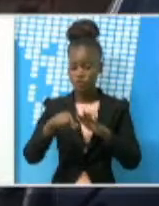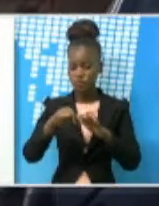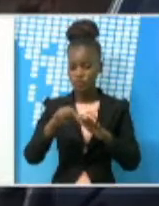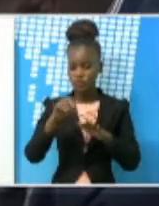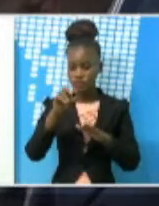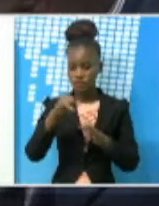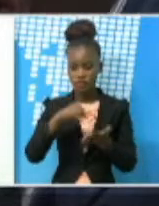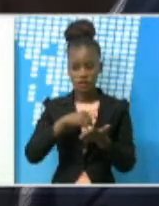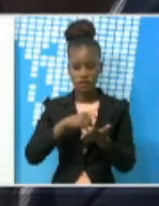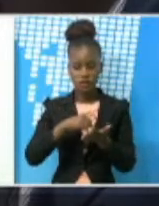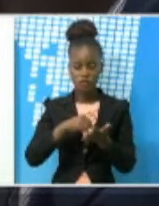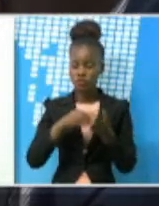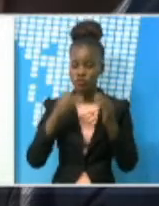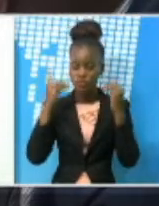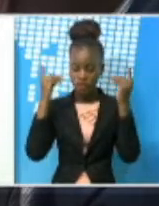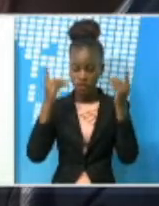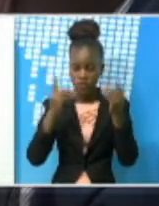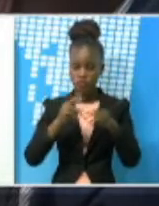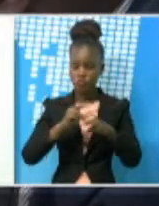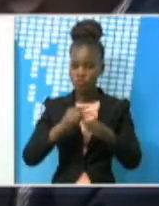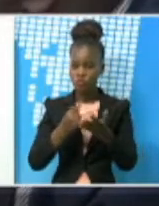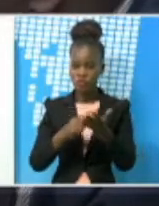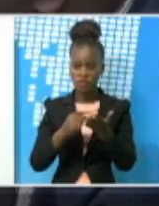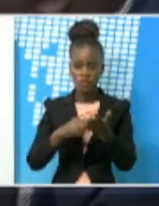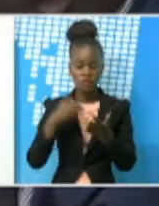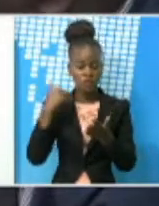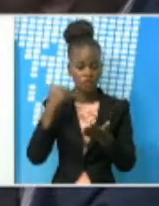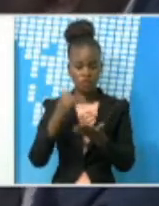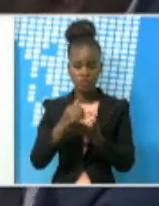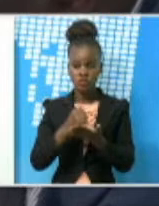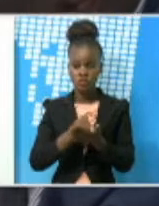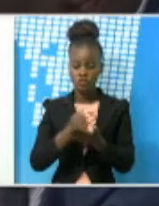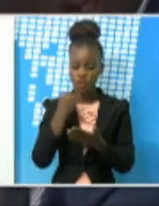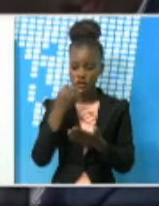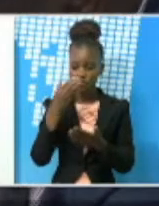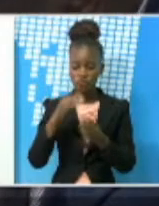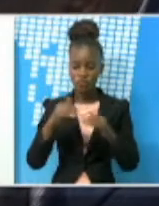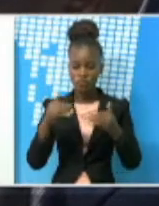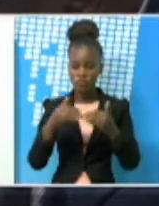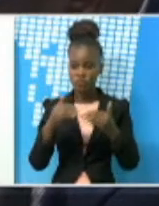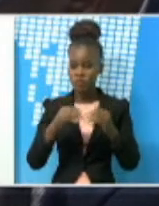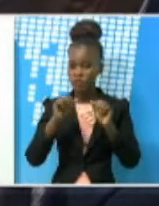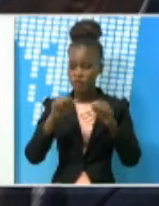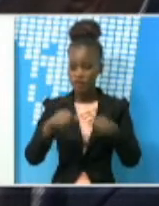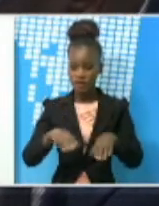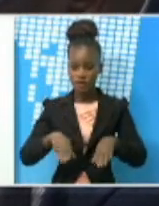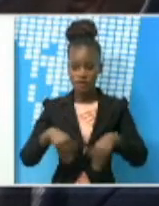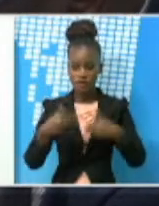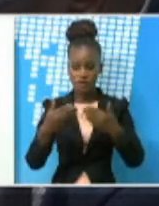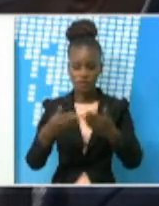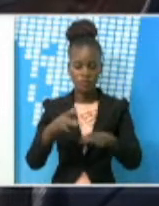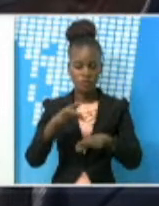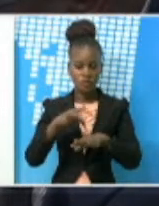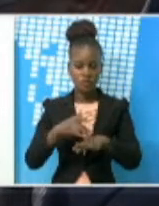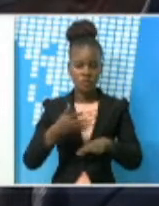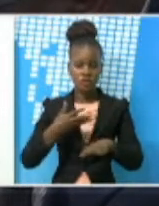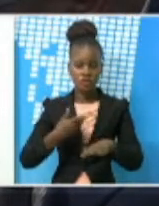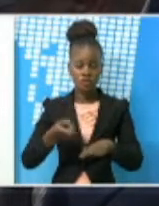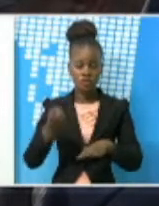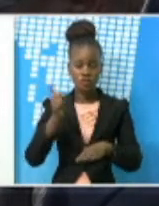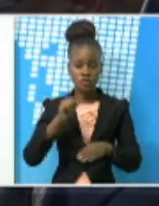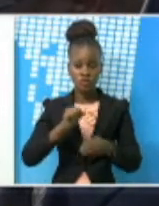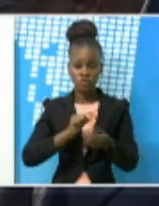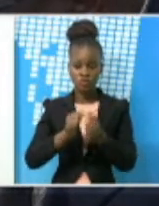the Executive Director of the Uganda Communications Commission, informed the committee during her presentation that the organization had anticipated